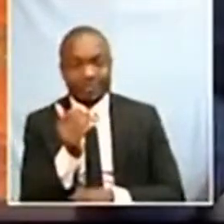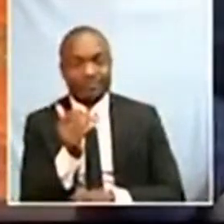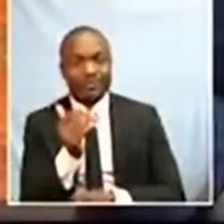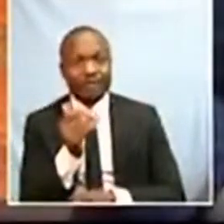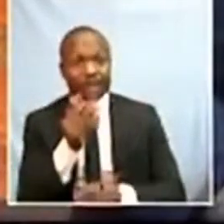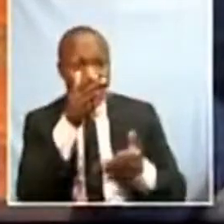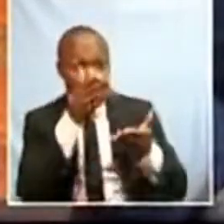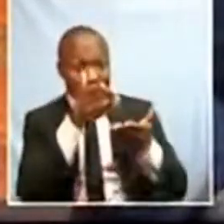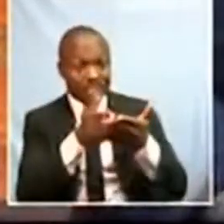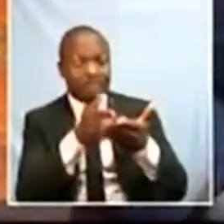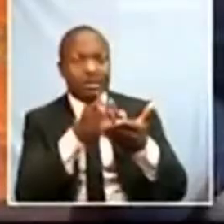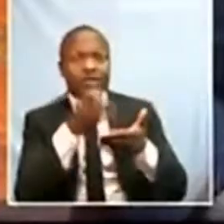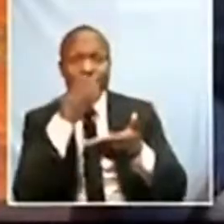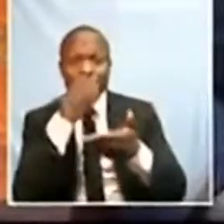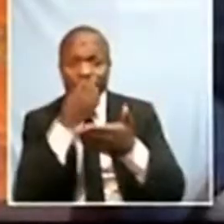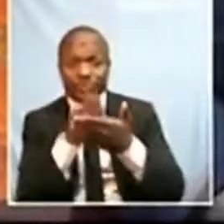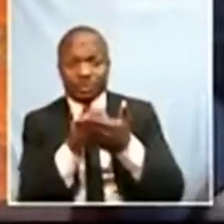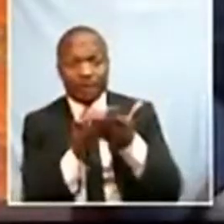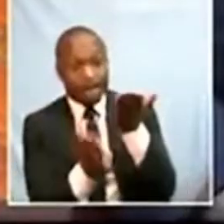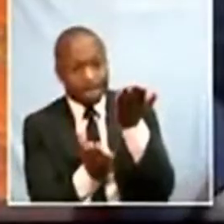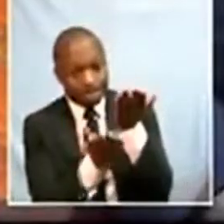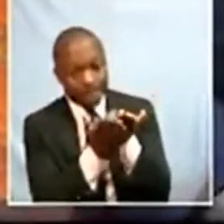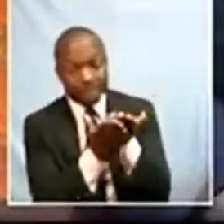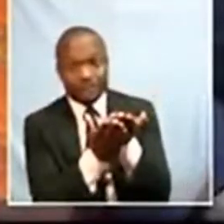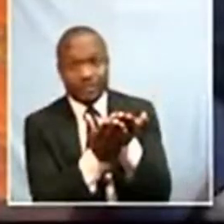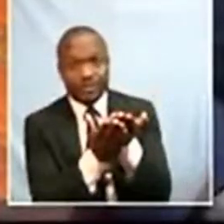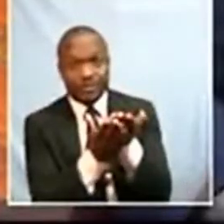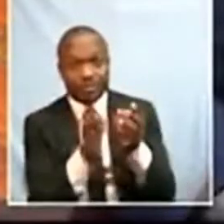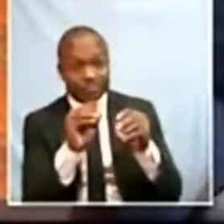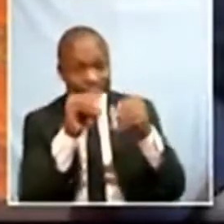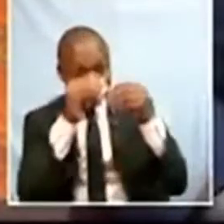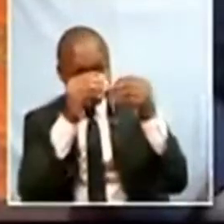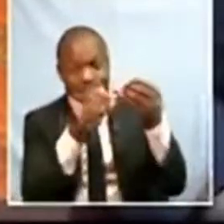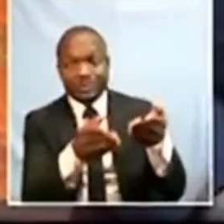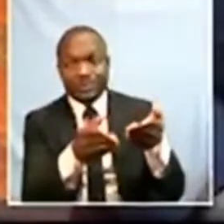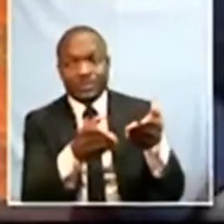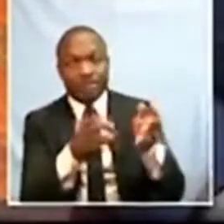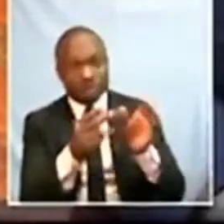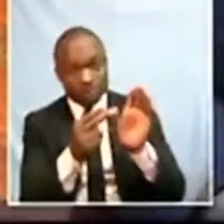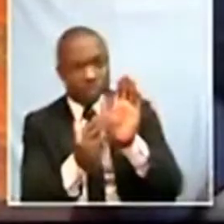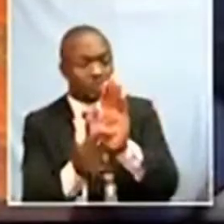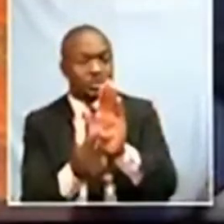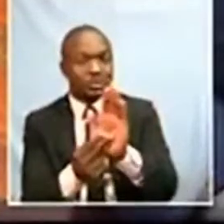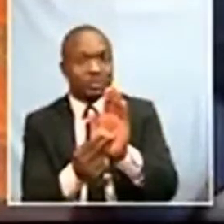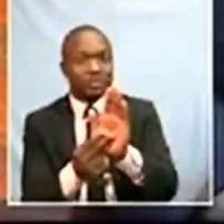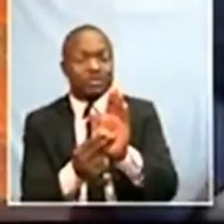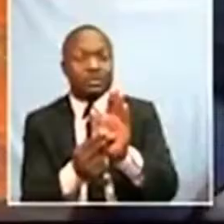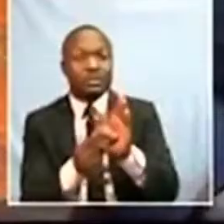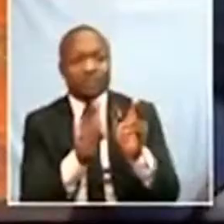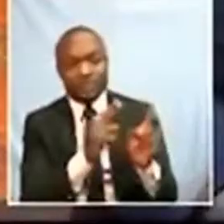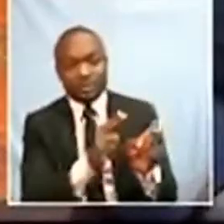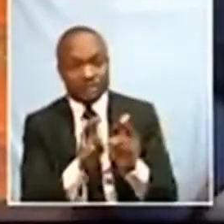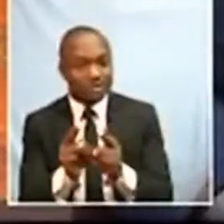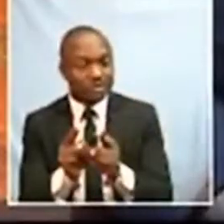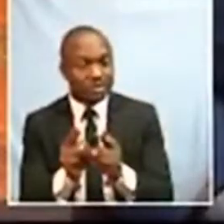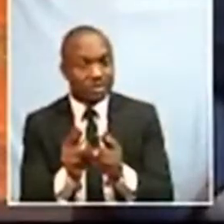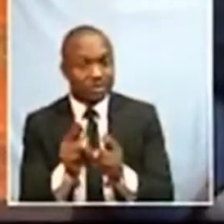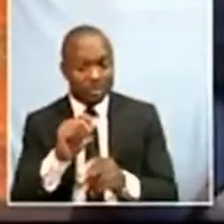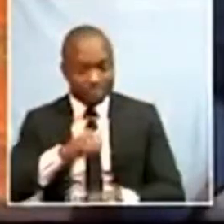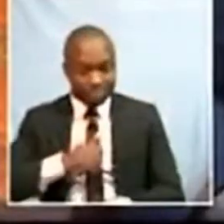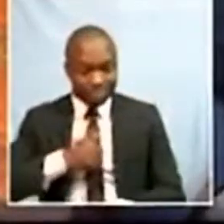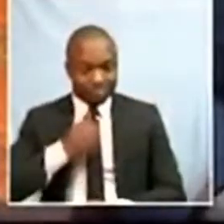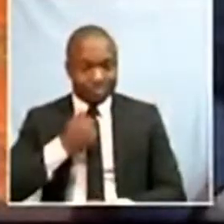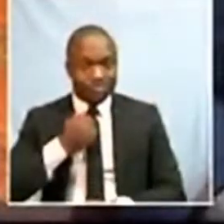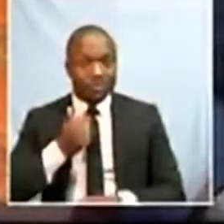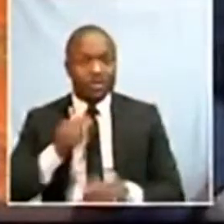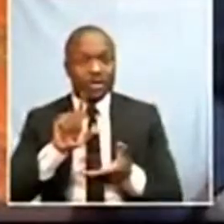Chair, this is evidenced in the attachments that we have provided to show the correspondence between ourselves and